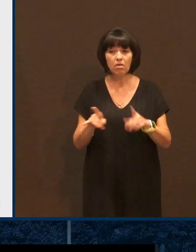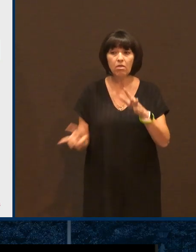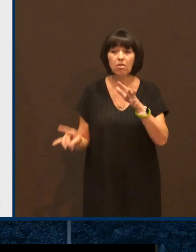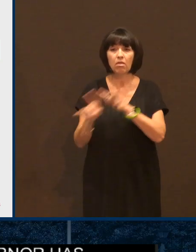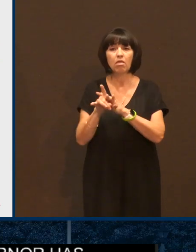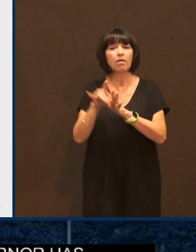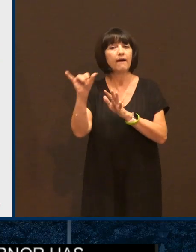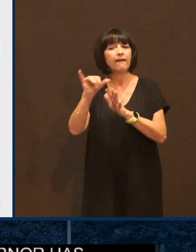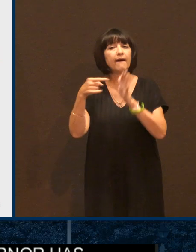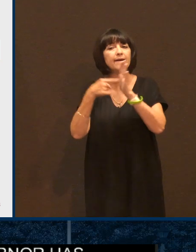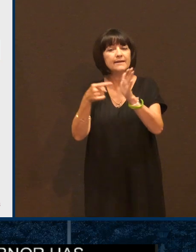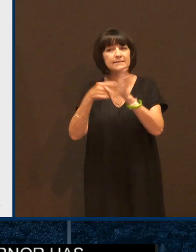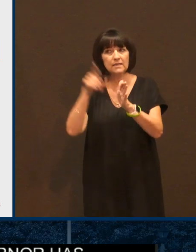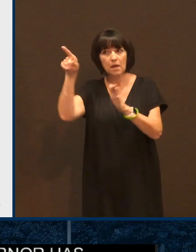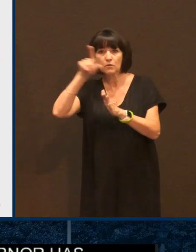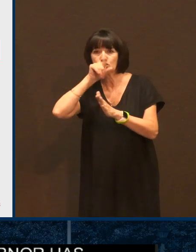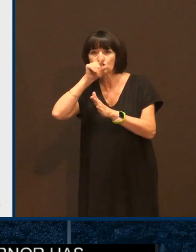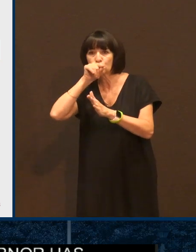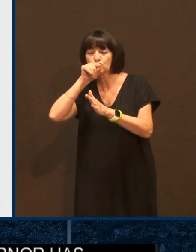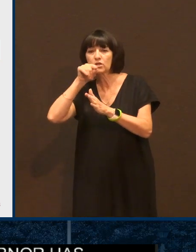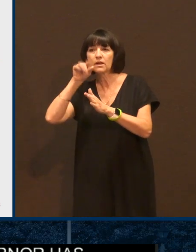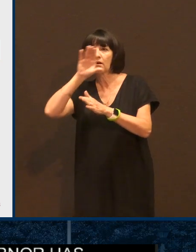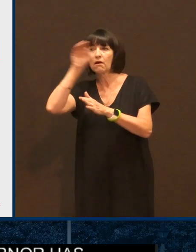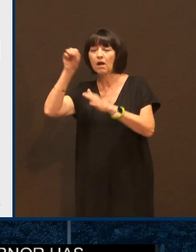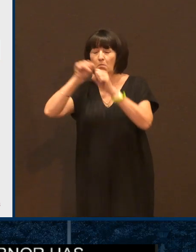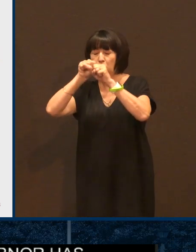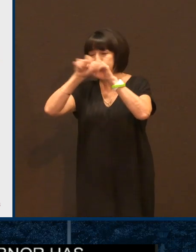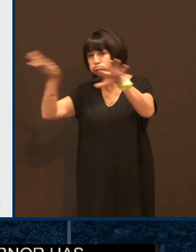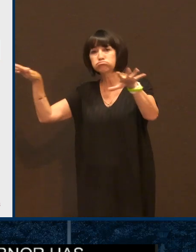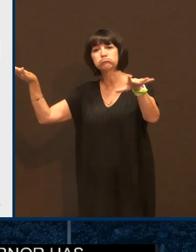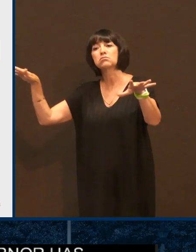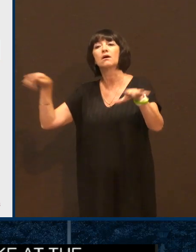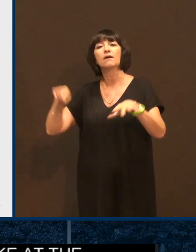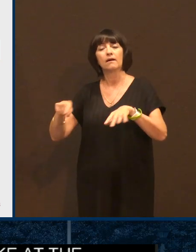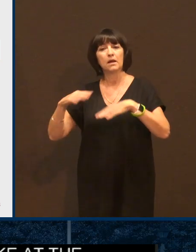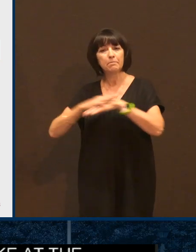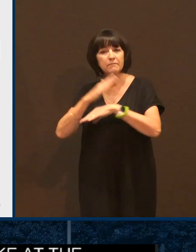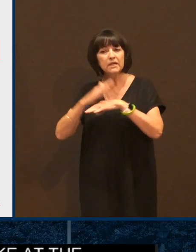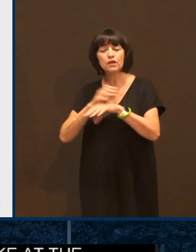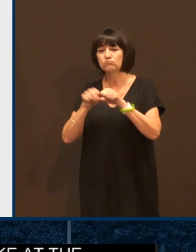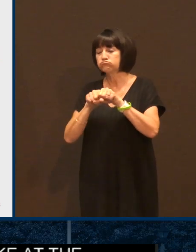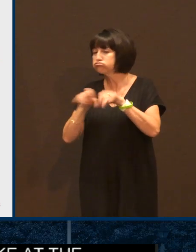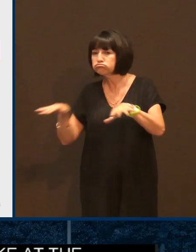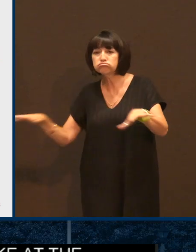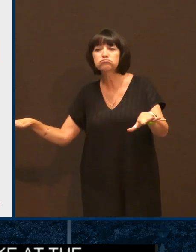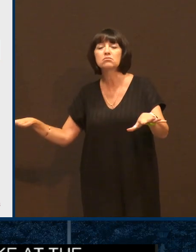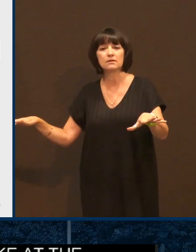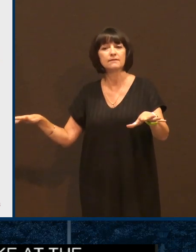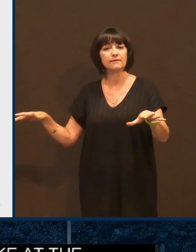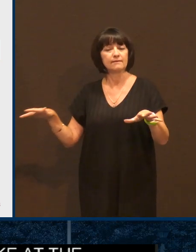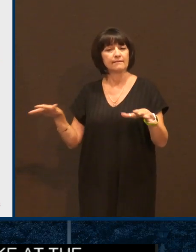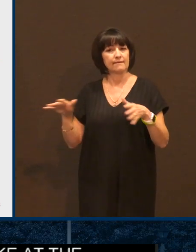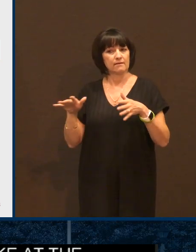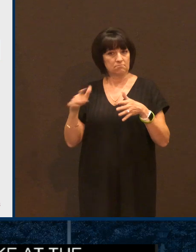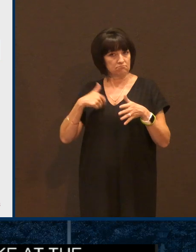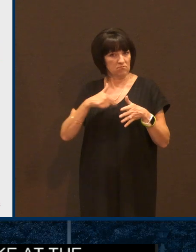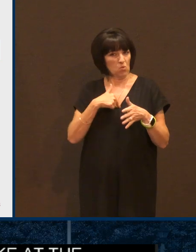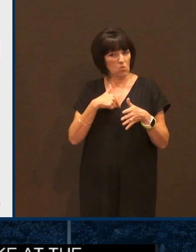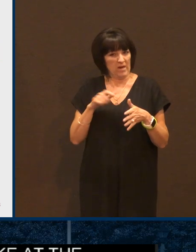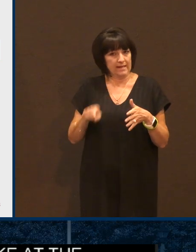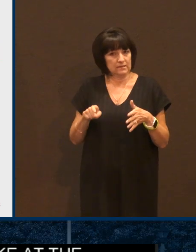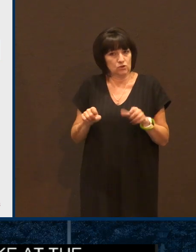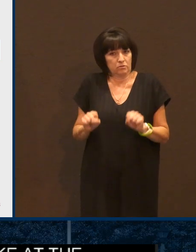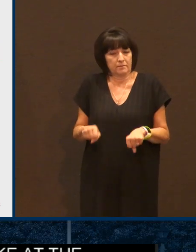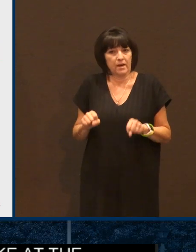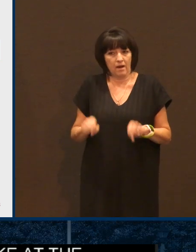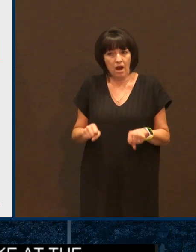or in high rises where we see a cluster of cases or an outbreak. It's critical that we continue to be able to work with